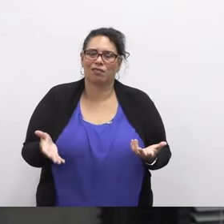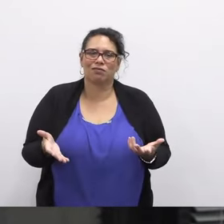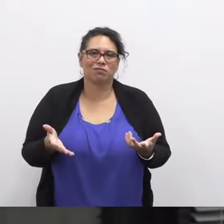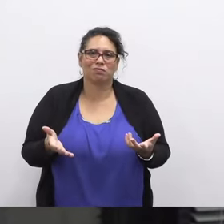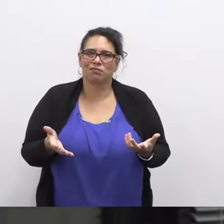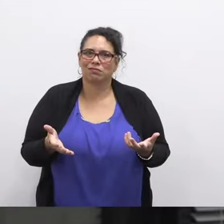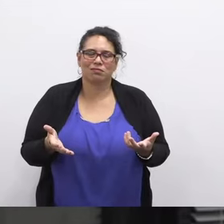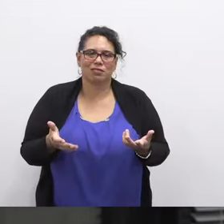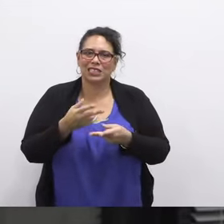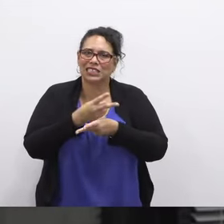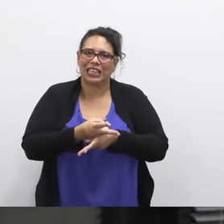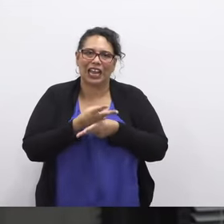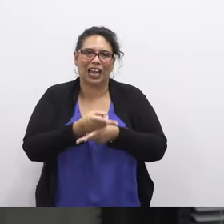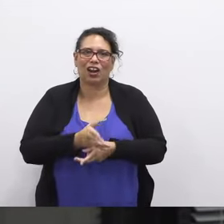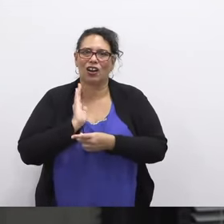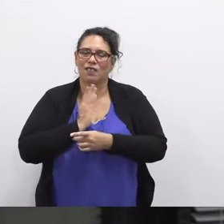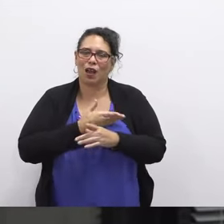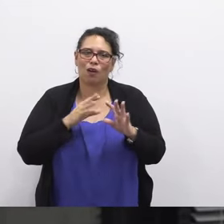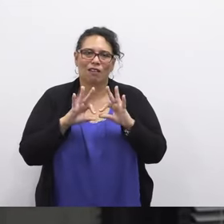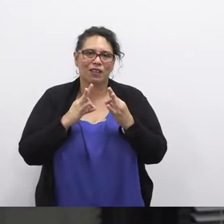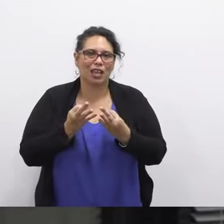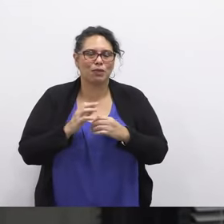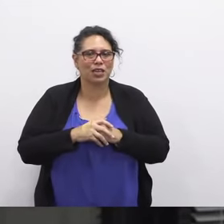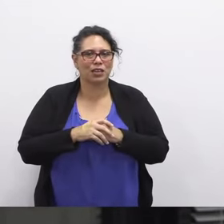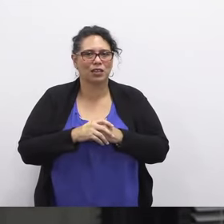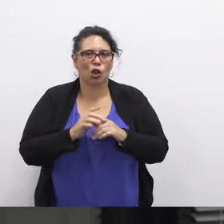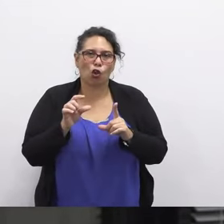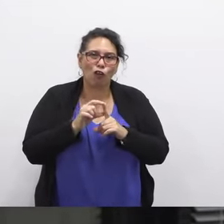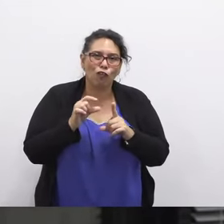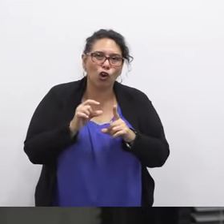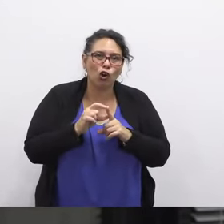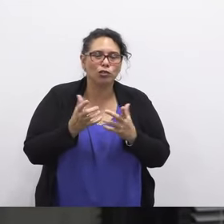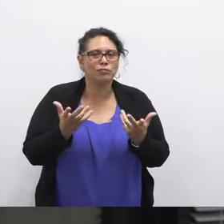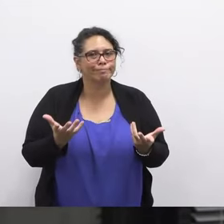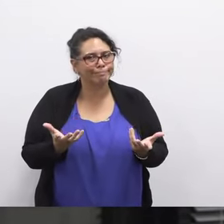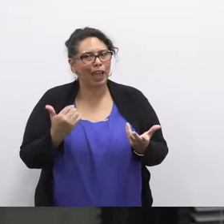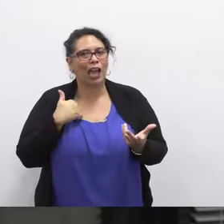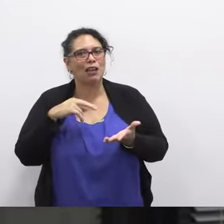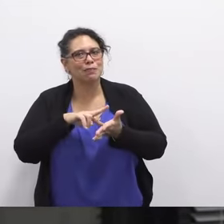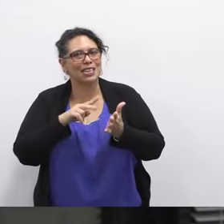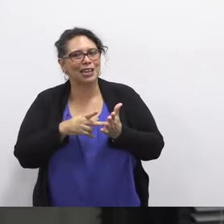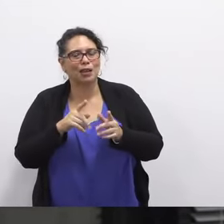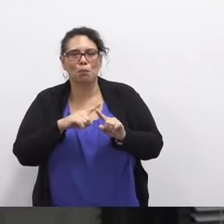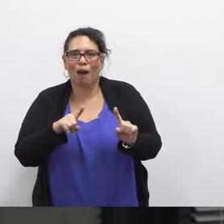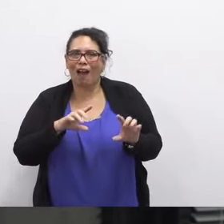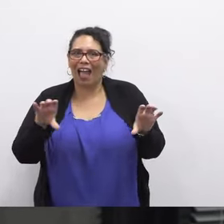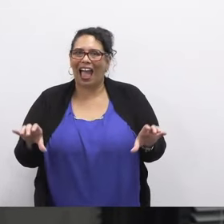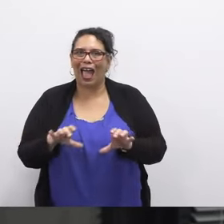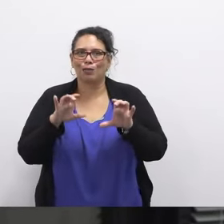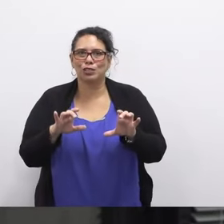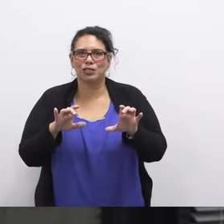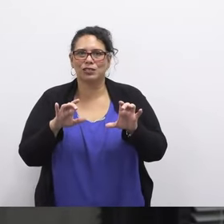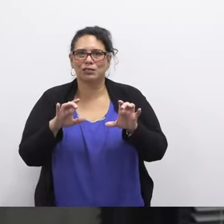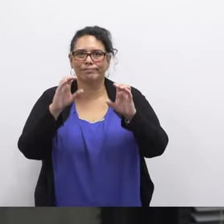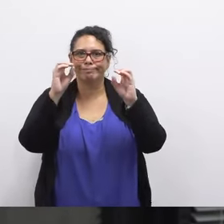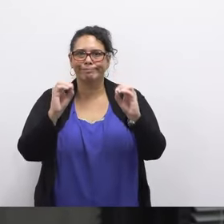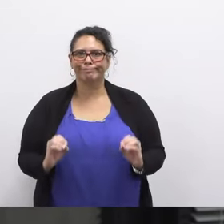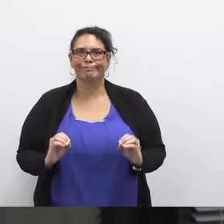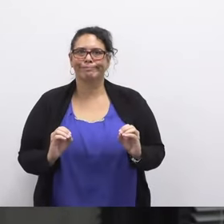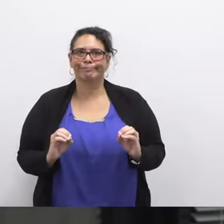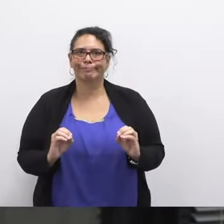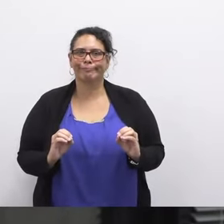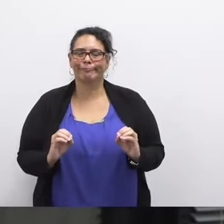Cutting it to take care of our families. Your words are full of meaning, but your actions are empty. And